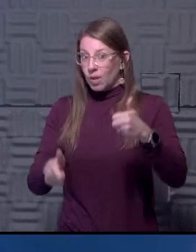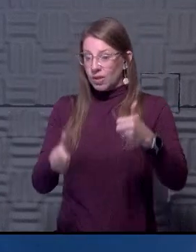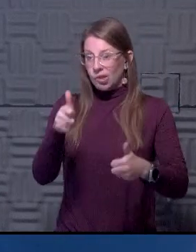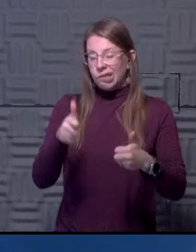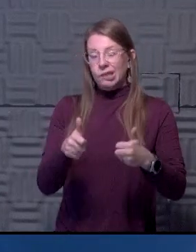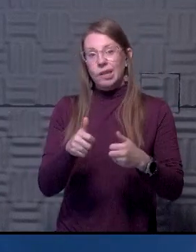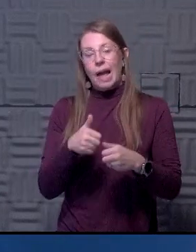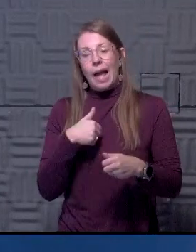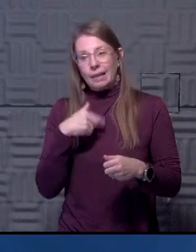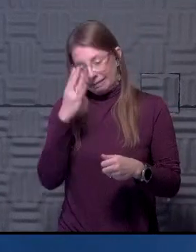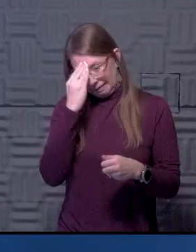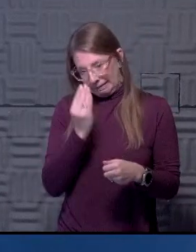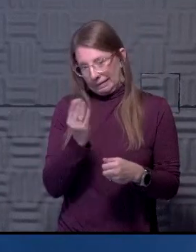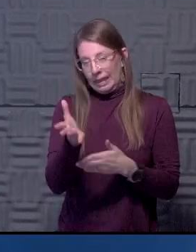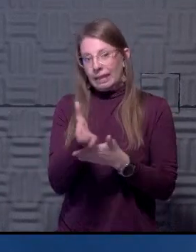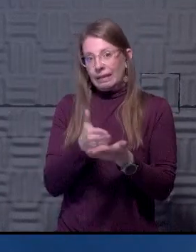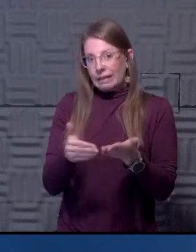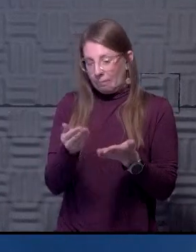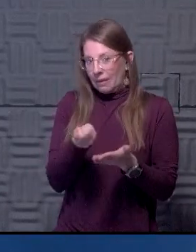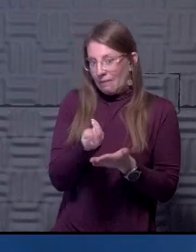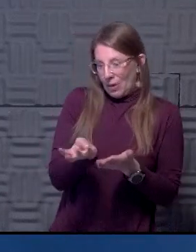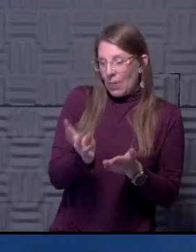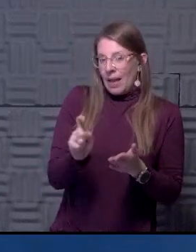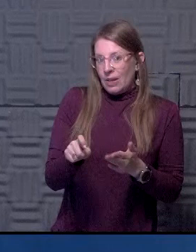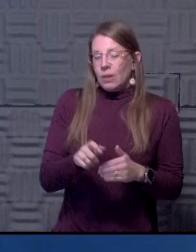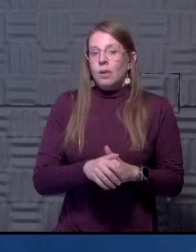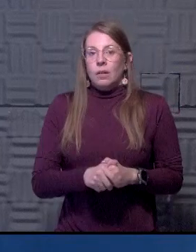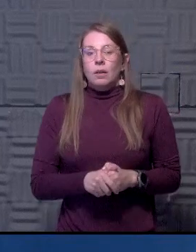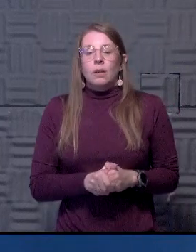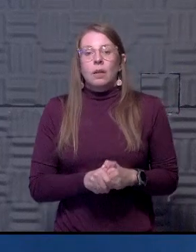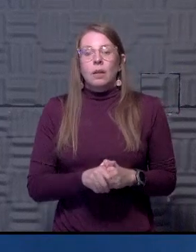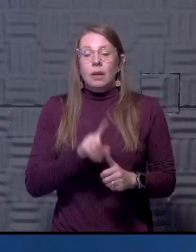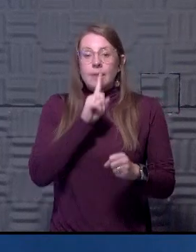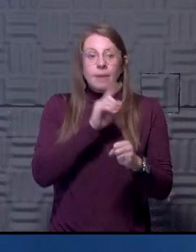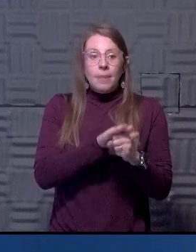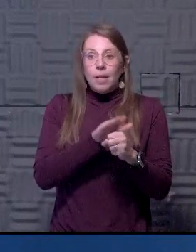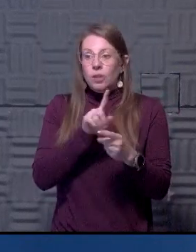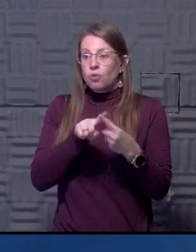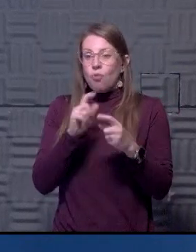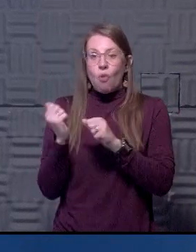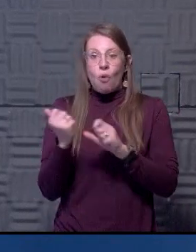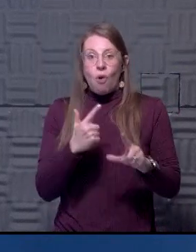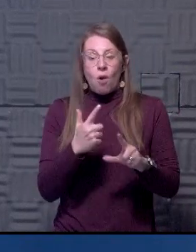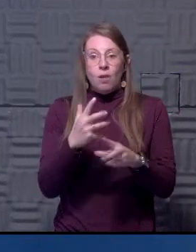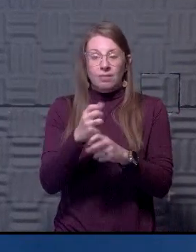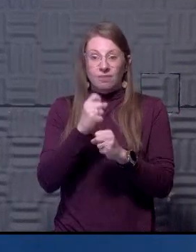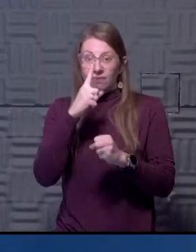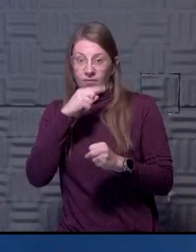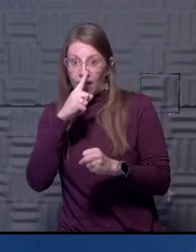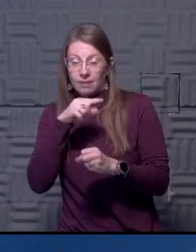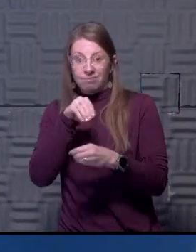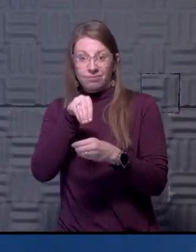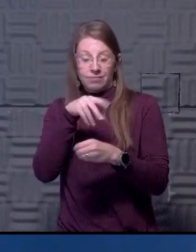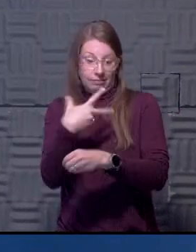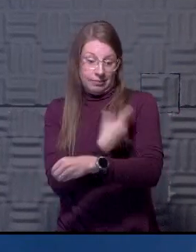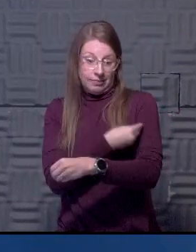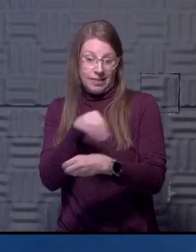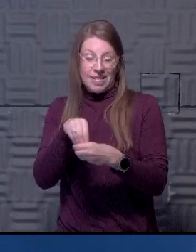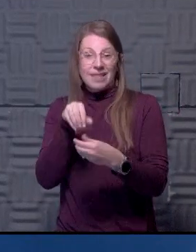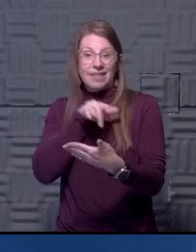significant proportion of our participants. We've committed to everybody that receives placebo in our study that they'll